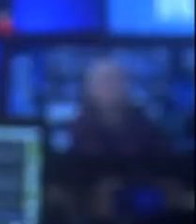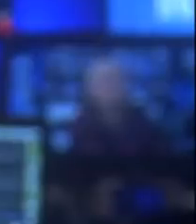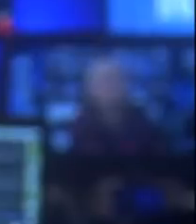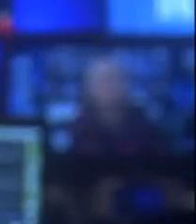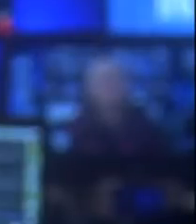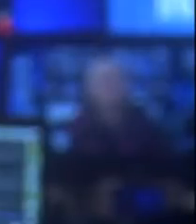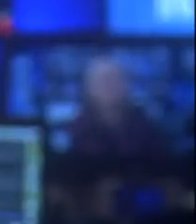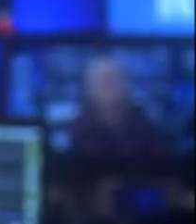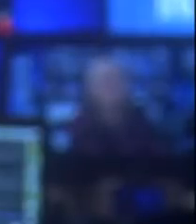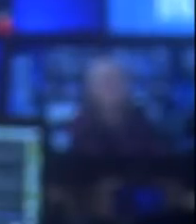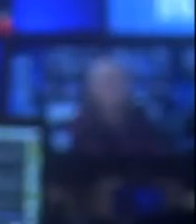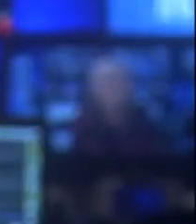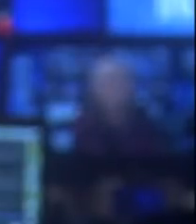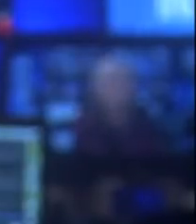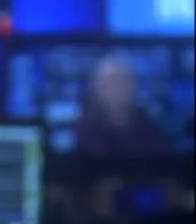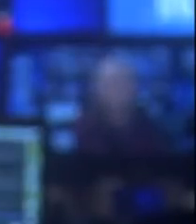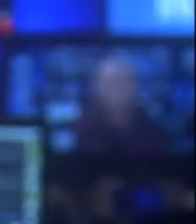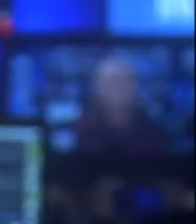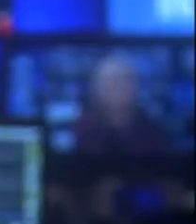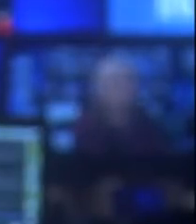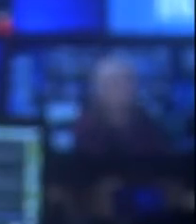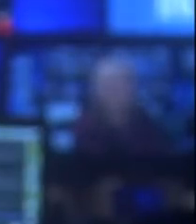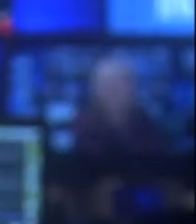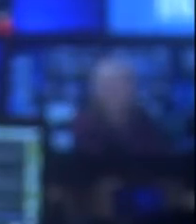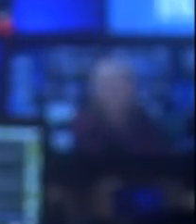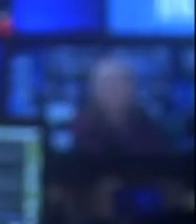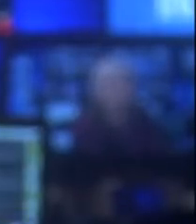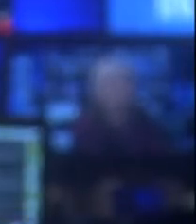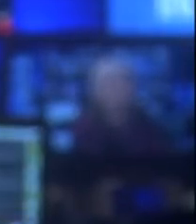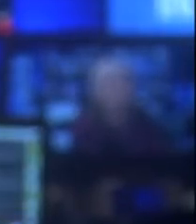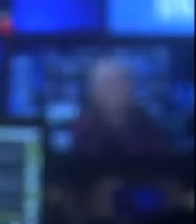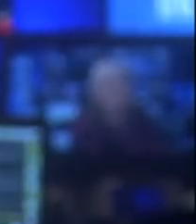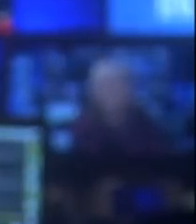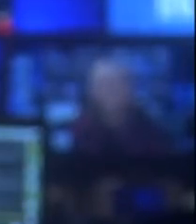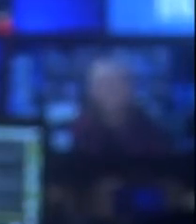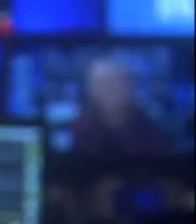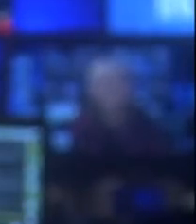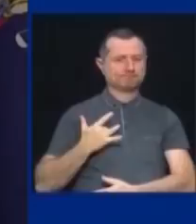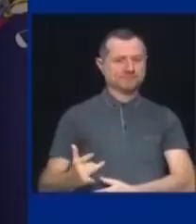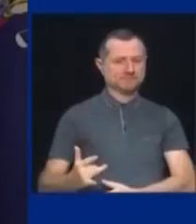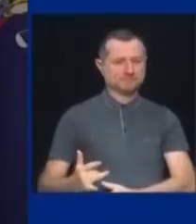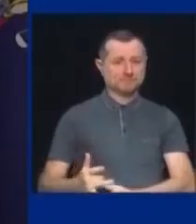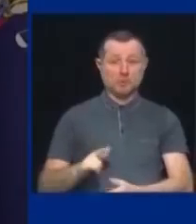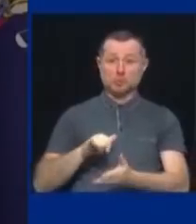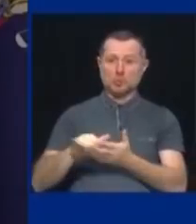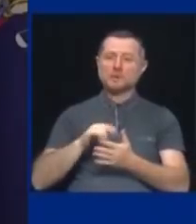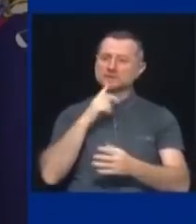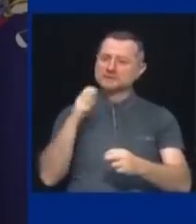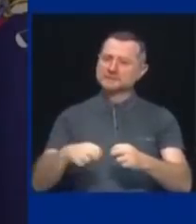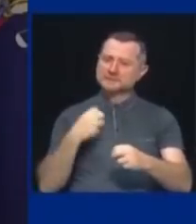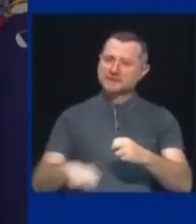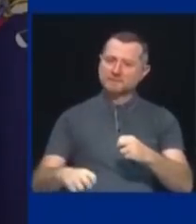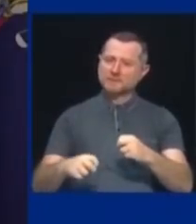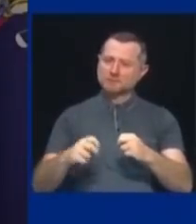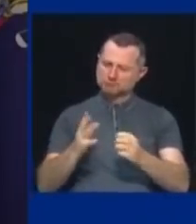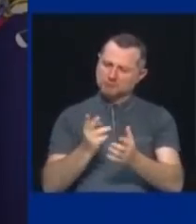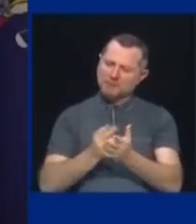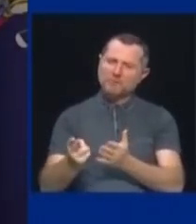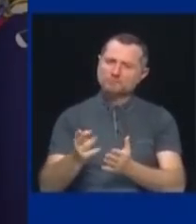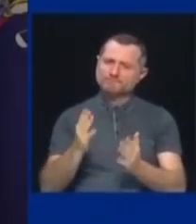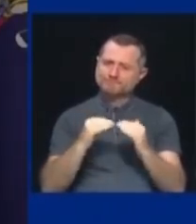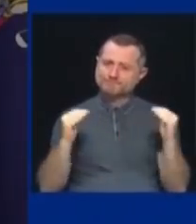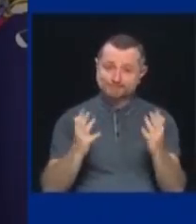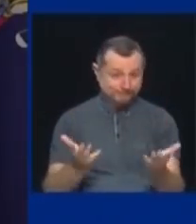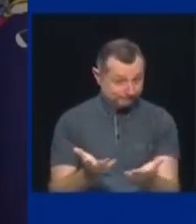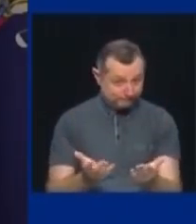New York Governor Andrew Cuomo has announced he's resigning following the recent release of a devastating report from the New York